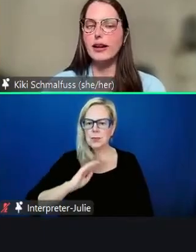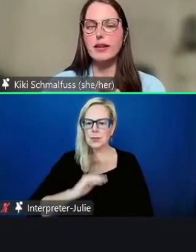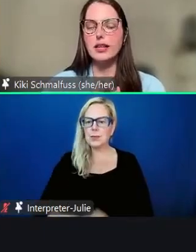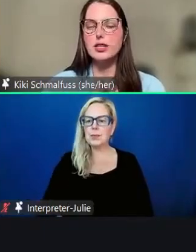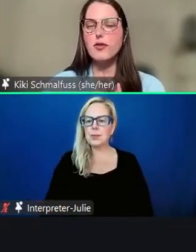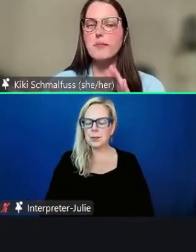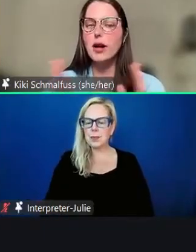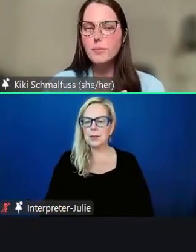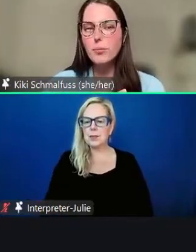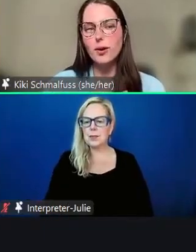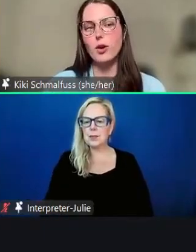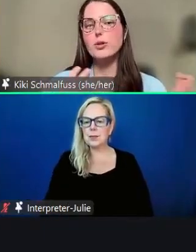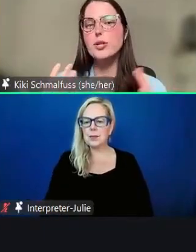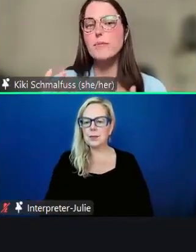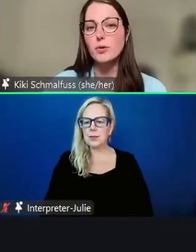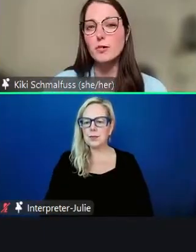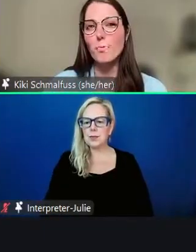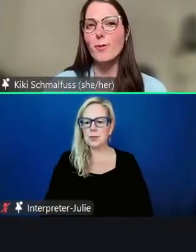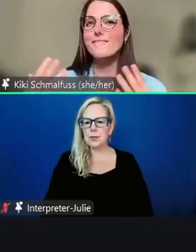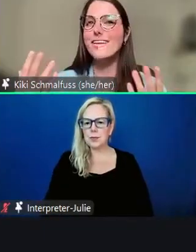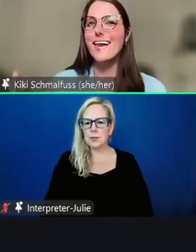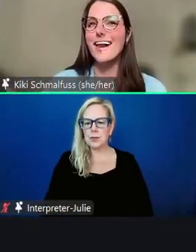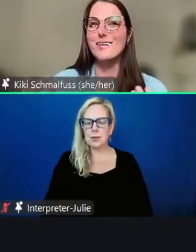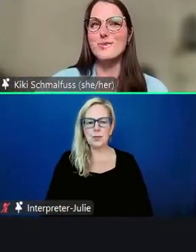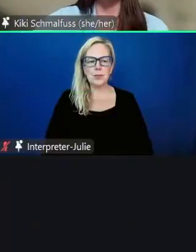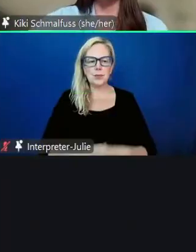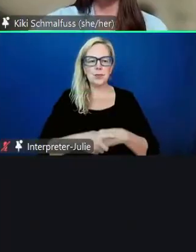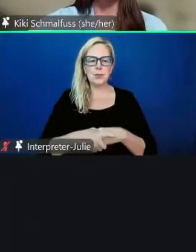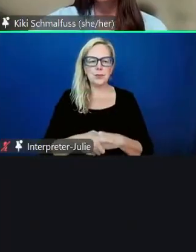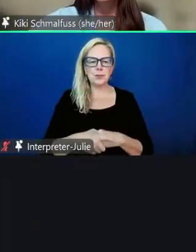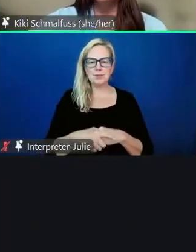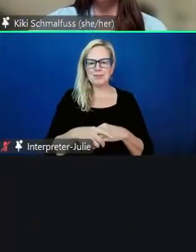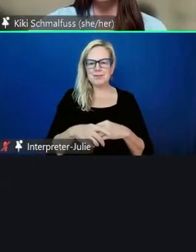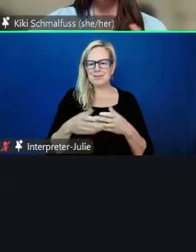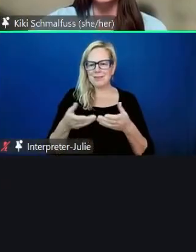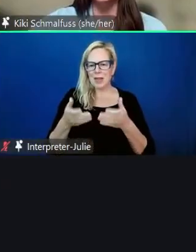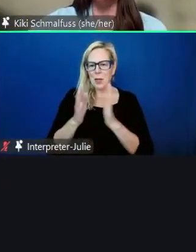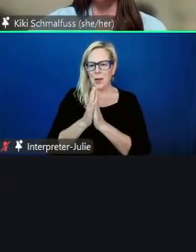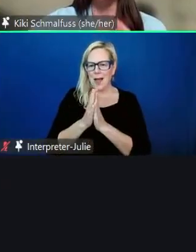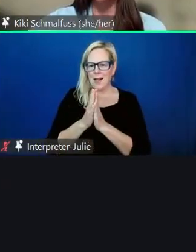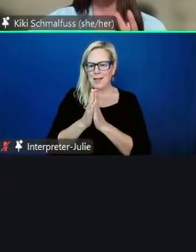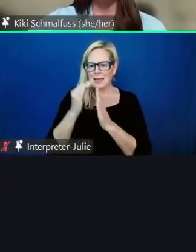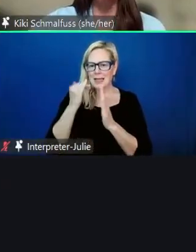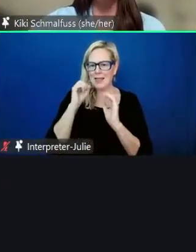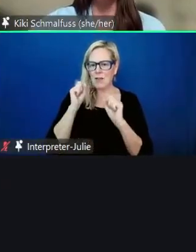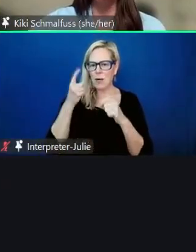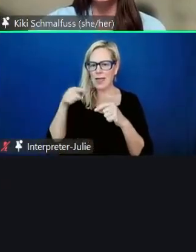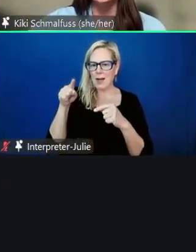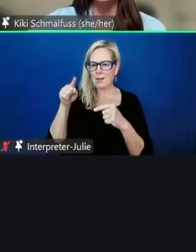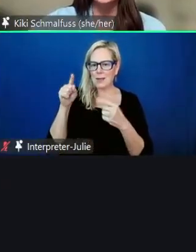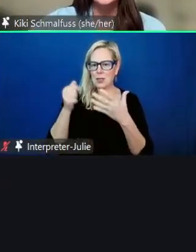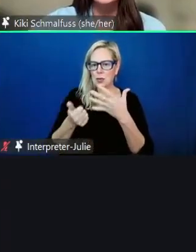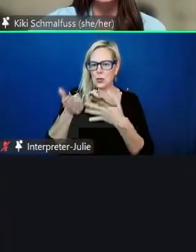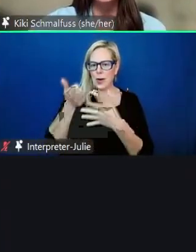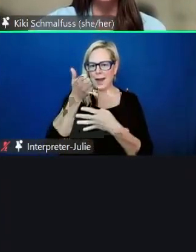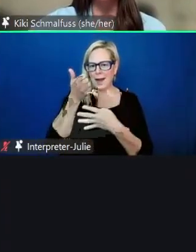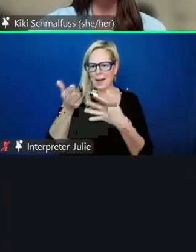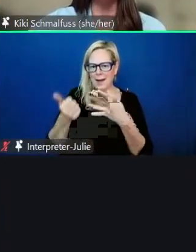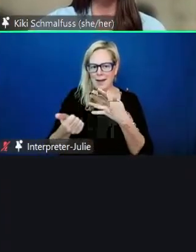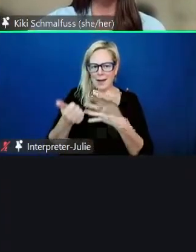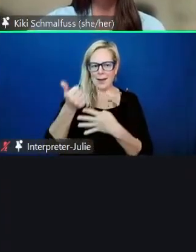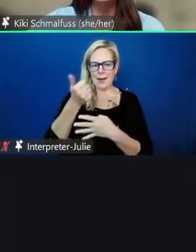then they could rank things from not important at all to most important. So their most important, their top 5 most important